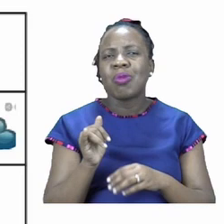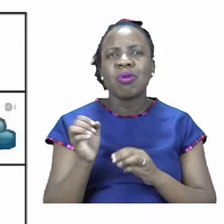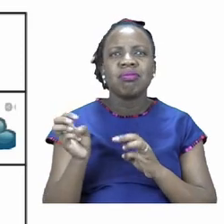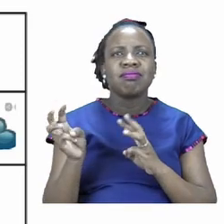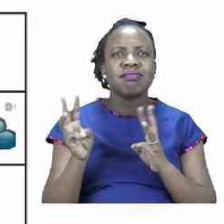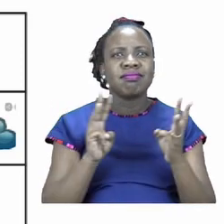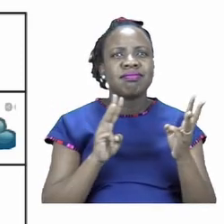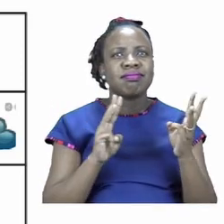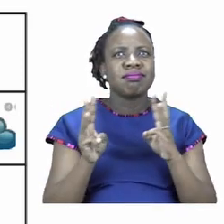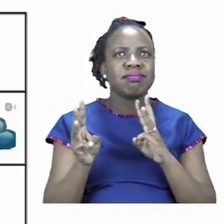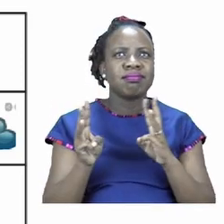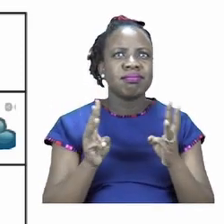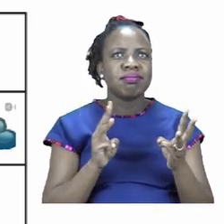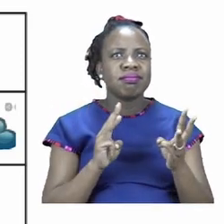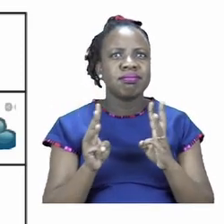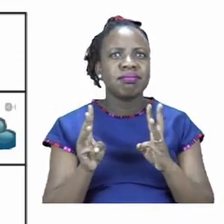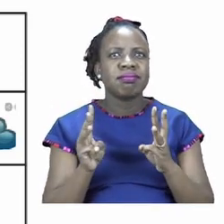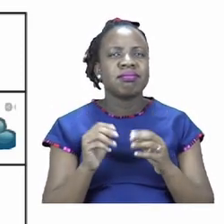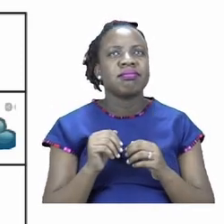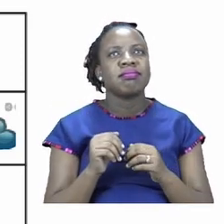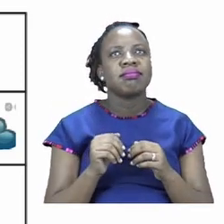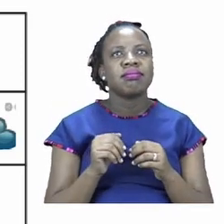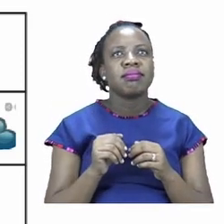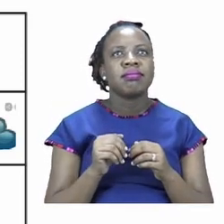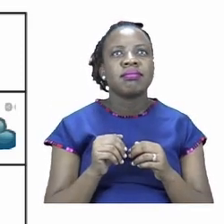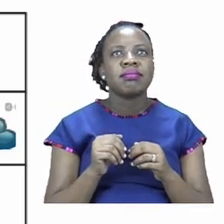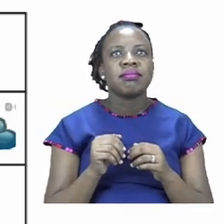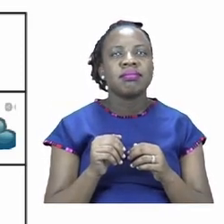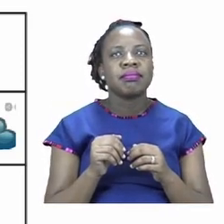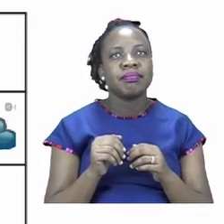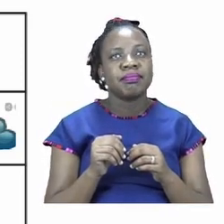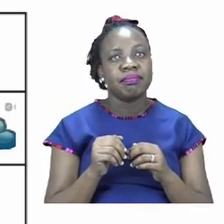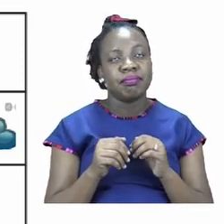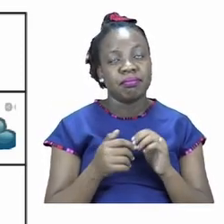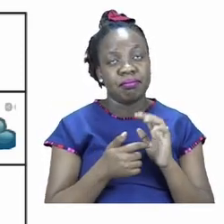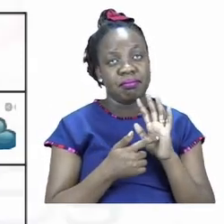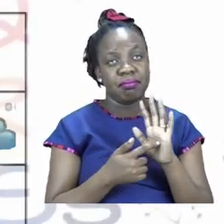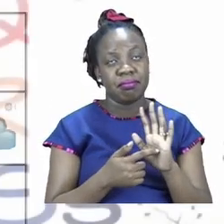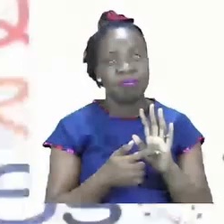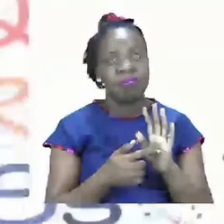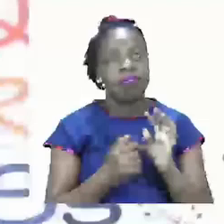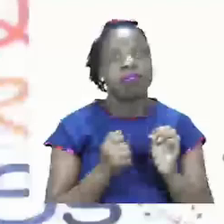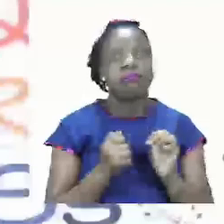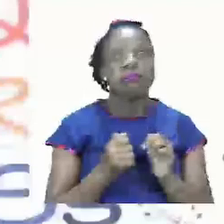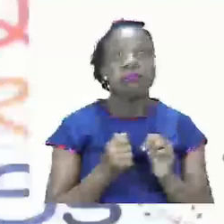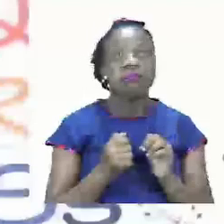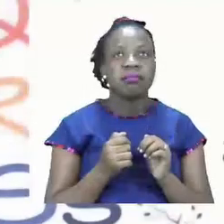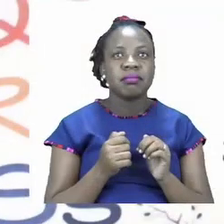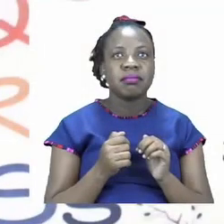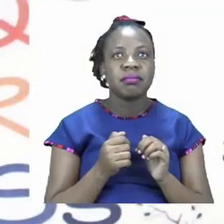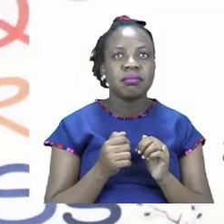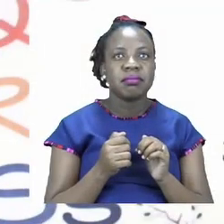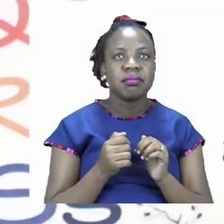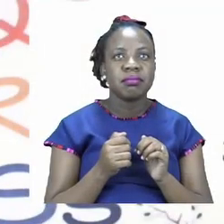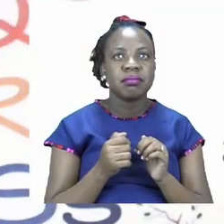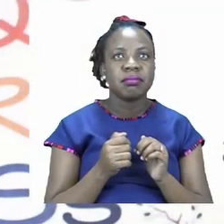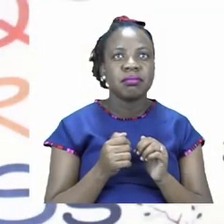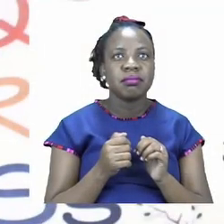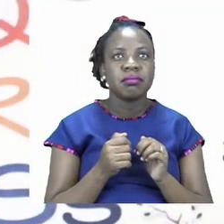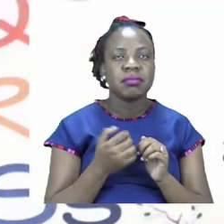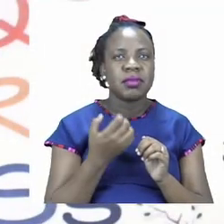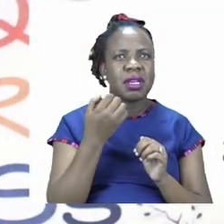try and answer it a different way on the board. Let's take a look. Now, on the board, I have the same weather